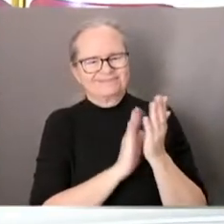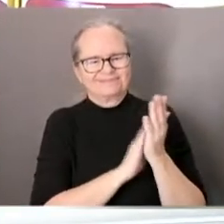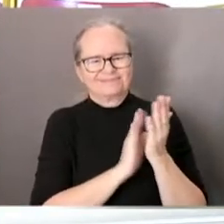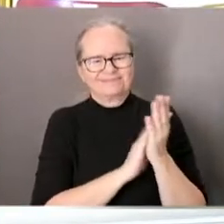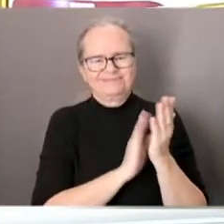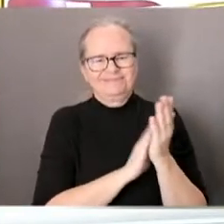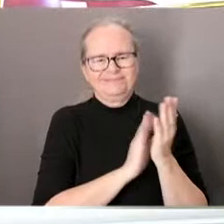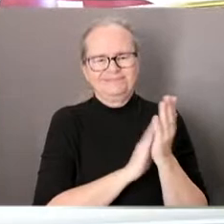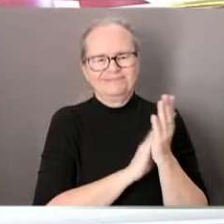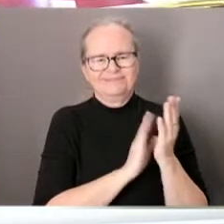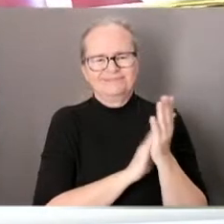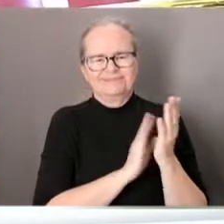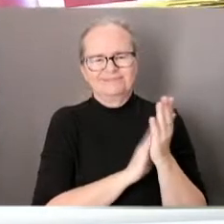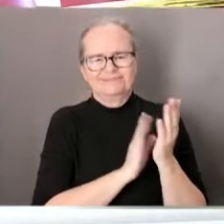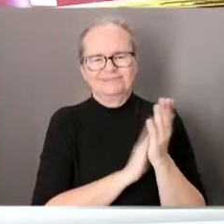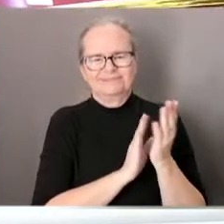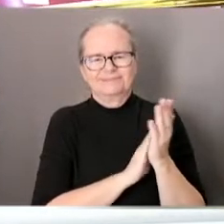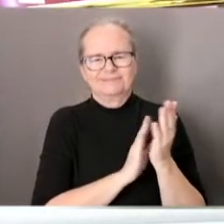thank you